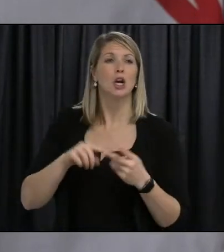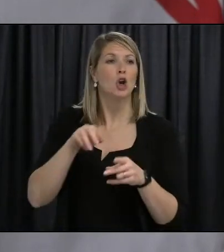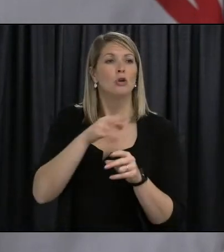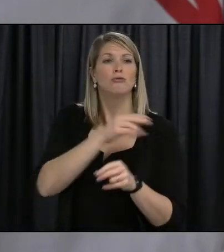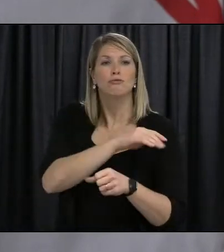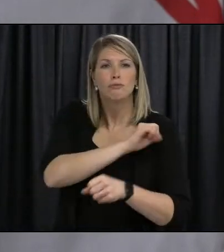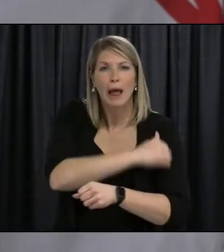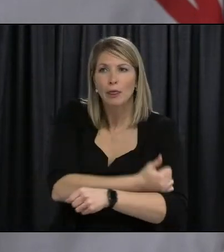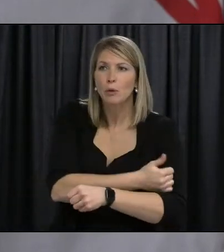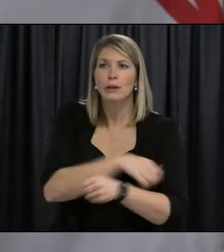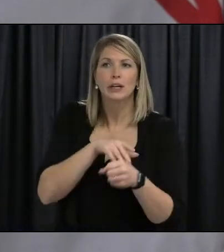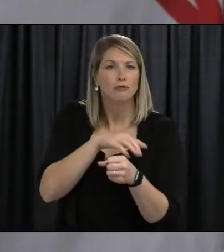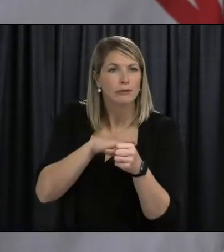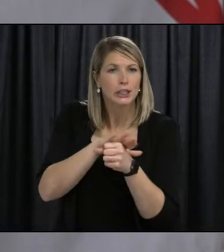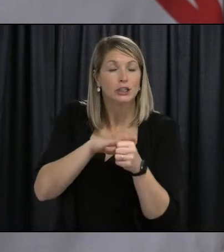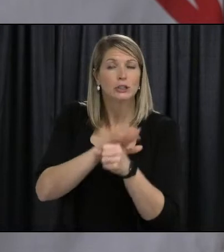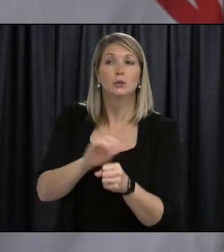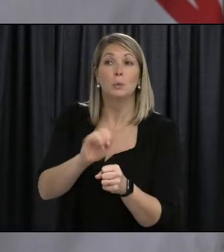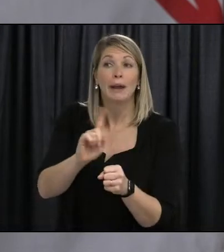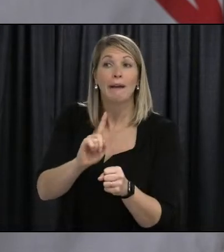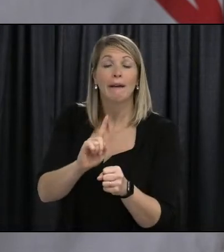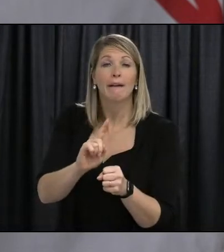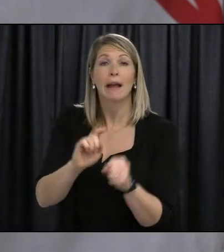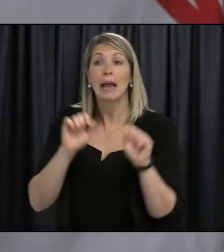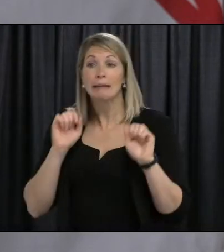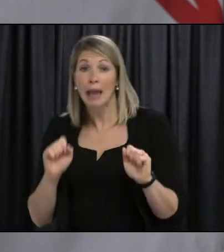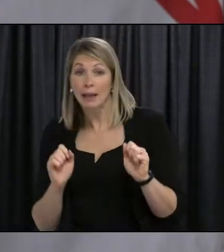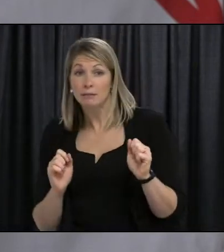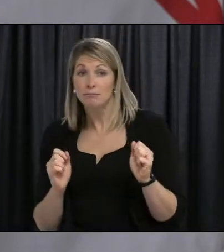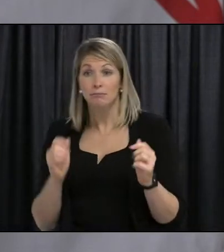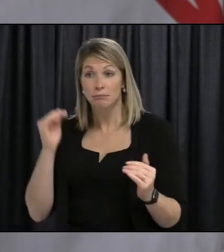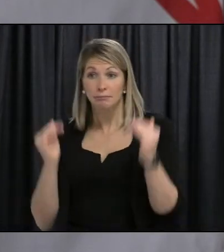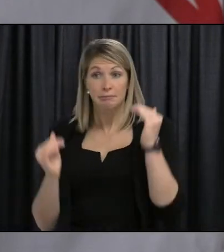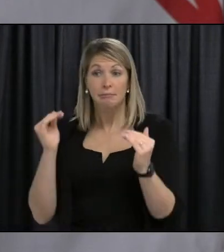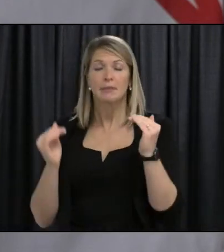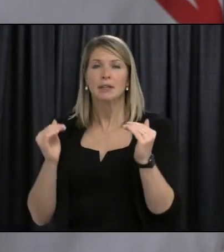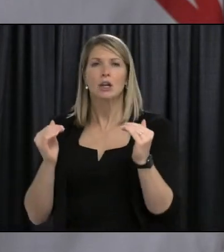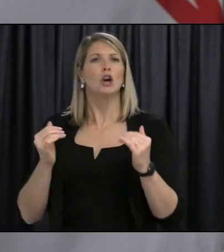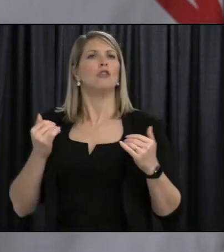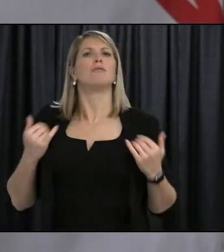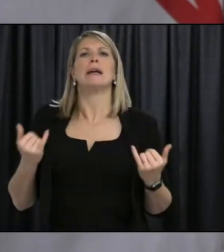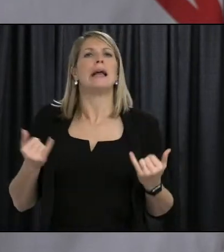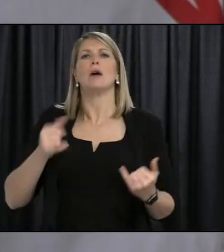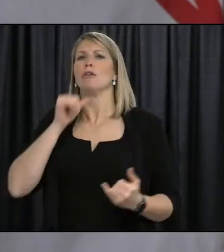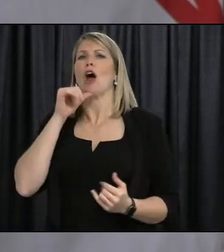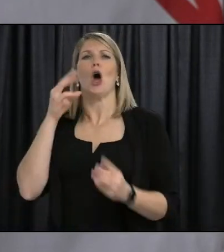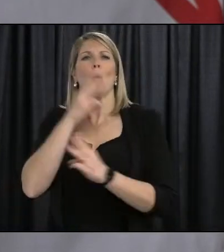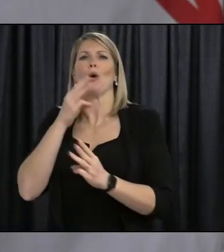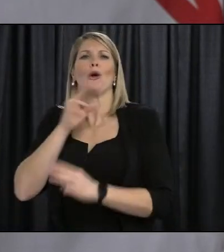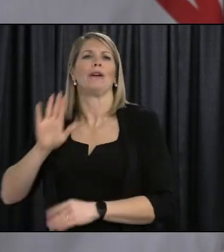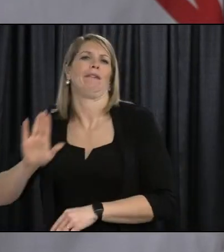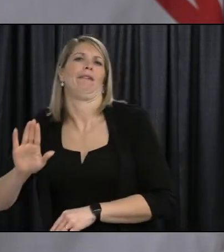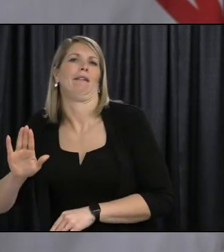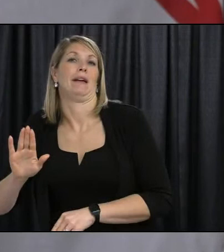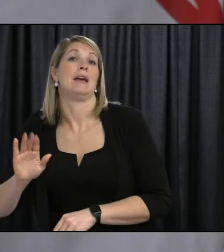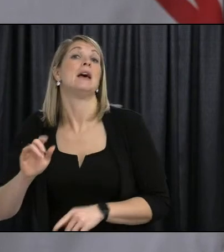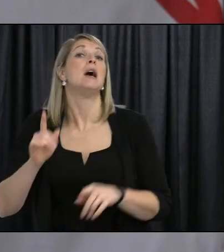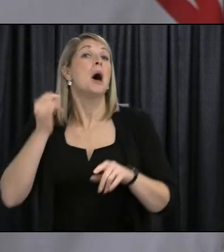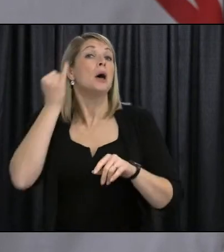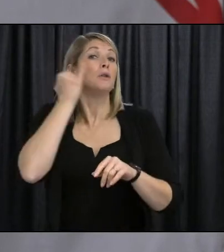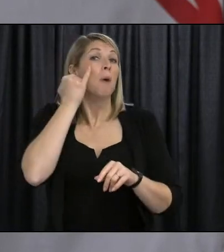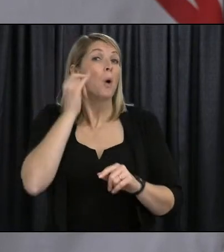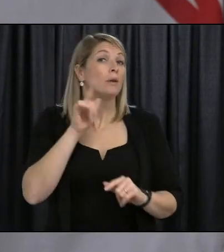in the prevalence that we find ourselves now, it's not really something that's that we're worried about. But if we were to see more